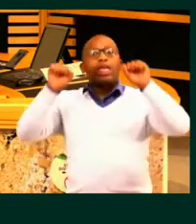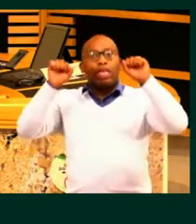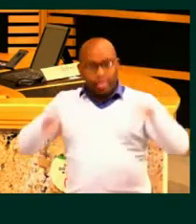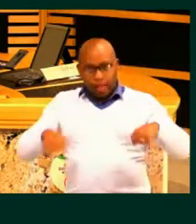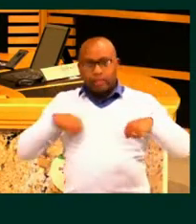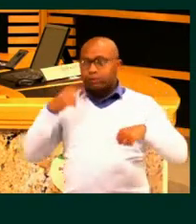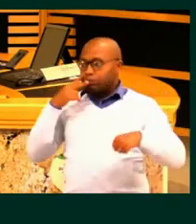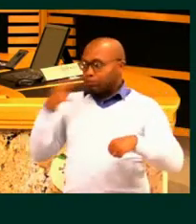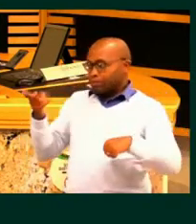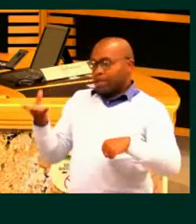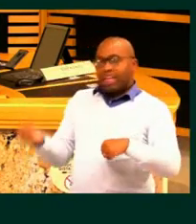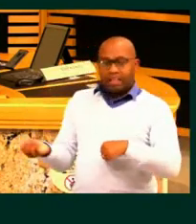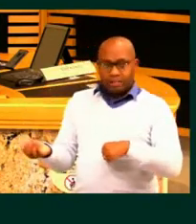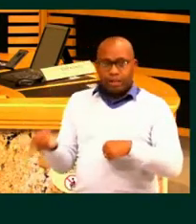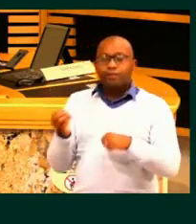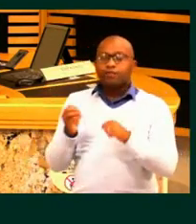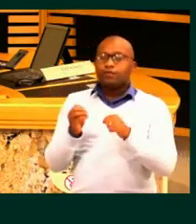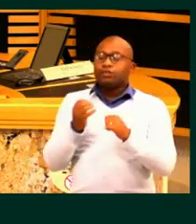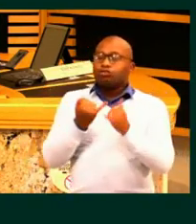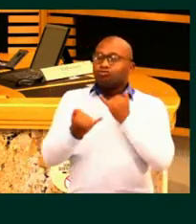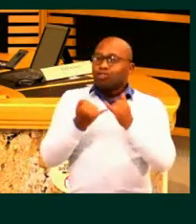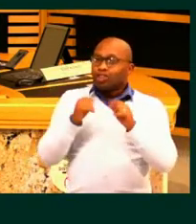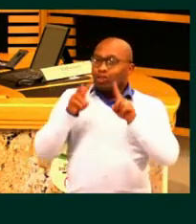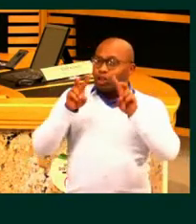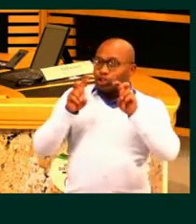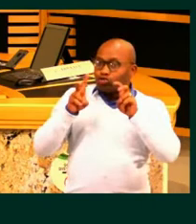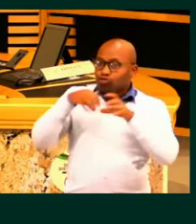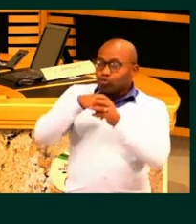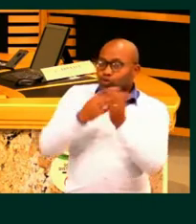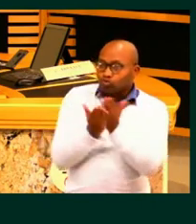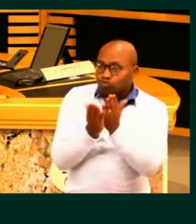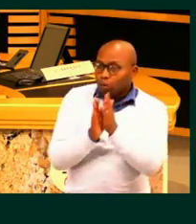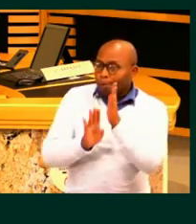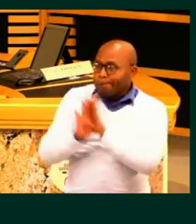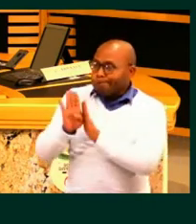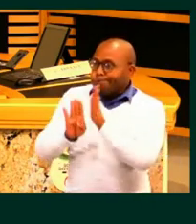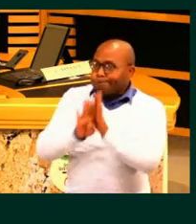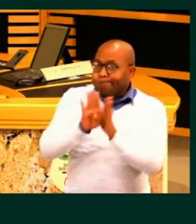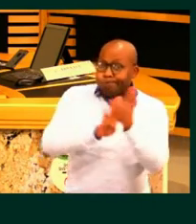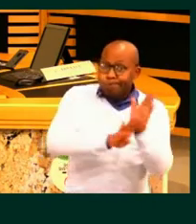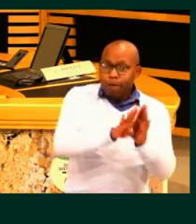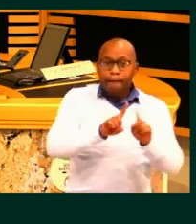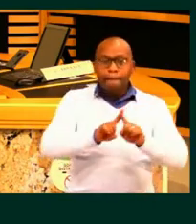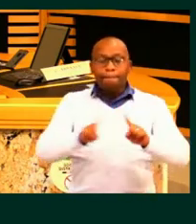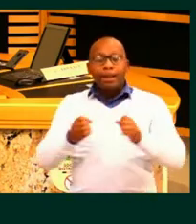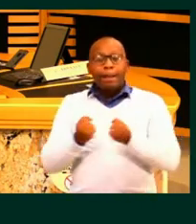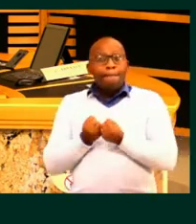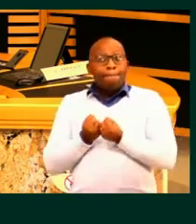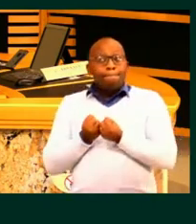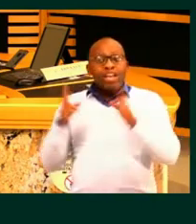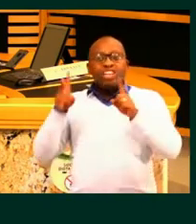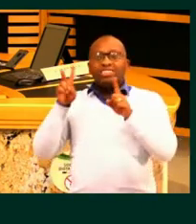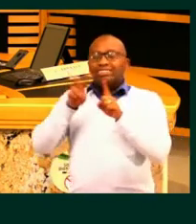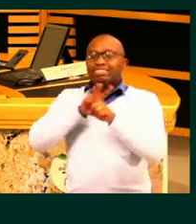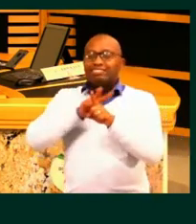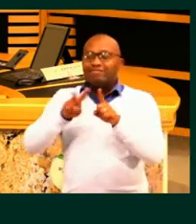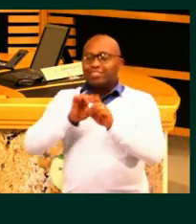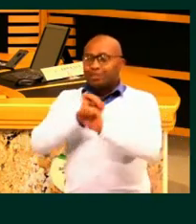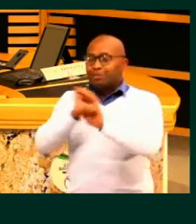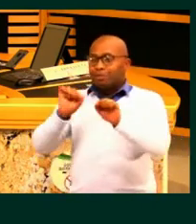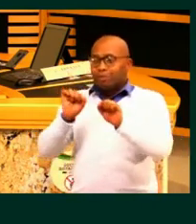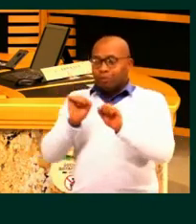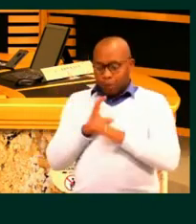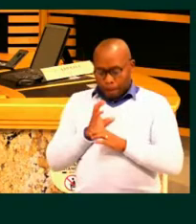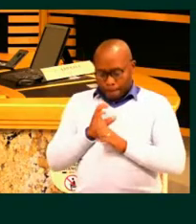problem honorable Deputy speaker is that the majority of abusers go unreported as victims remain trapped in fear and depression